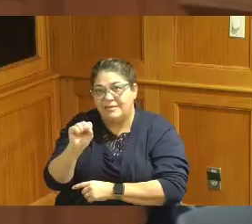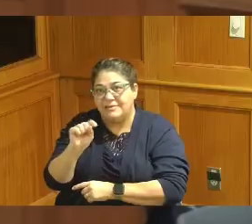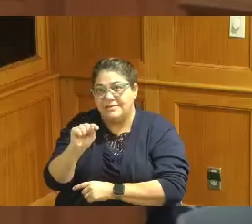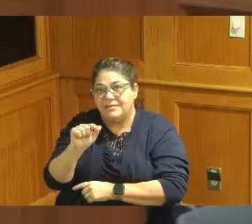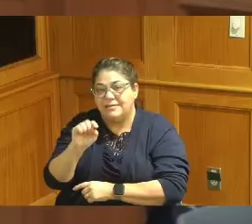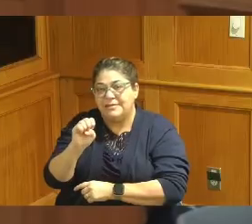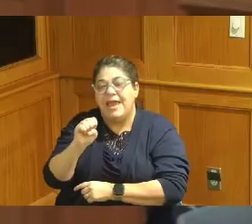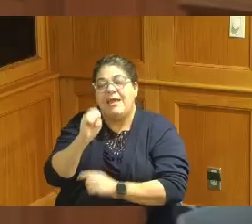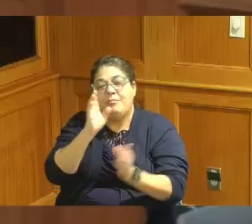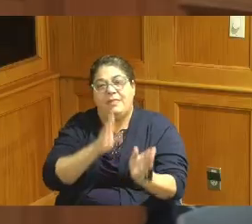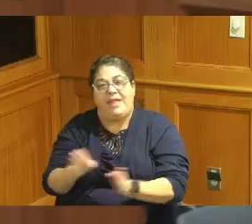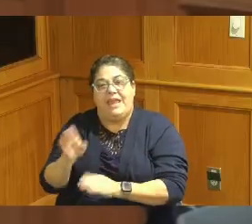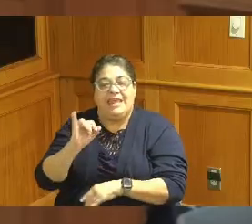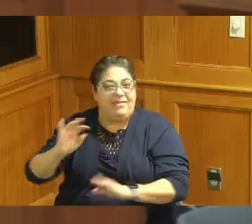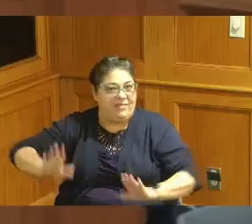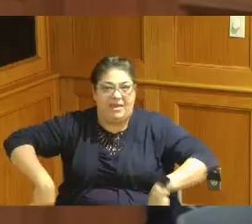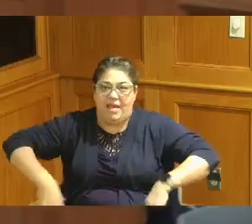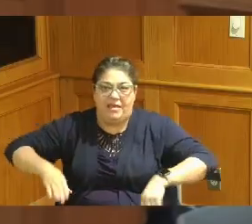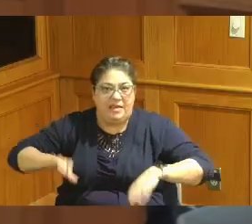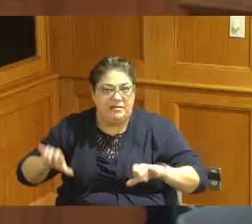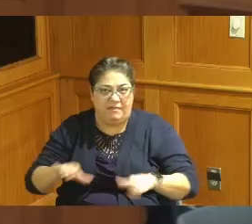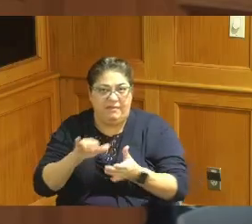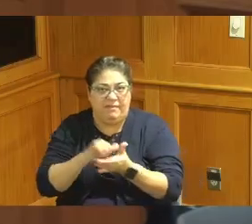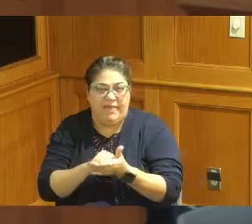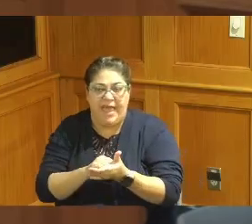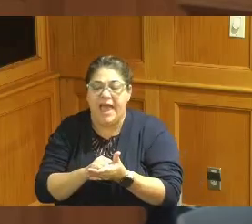haven't pursued those avenues either. So we're